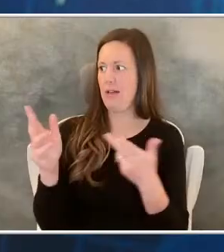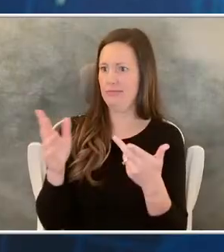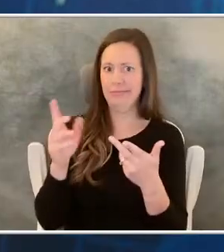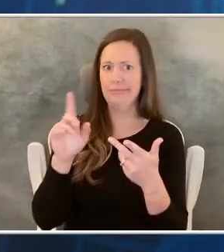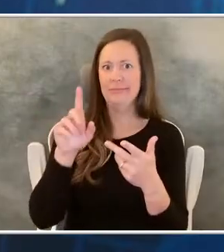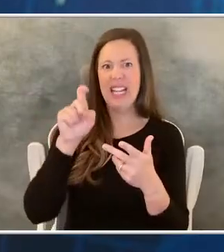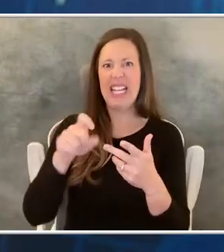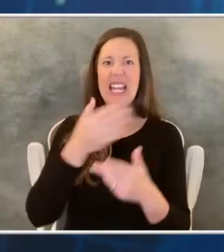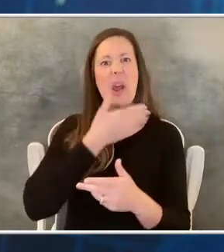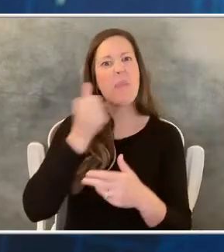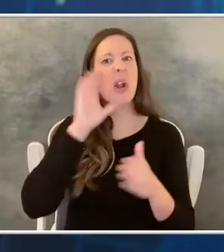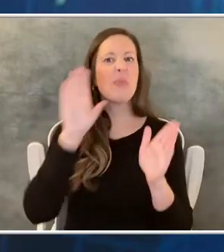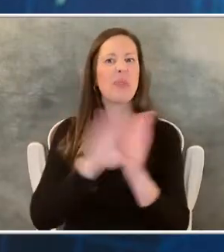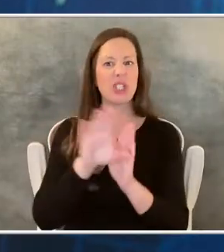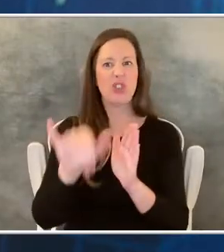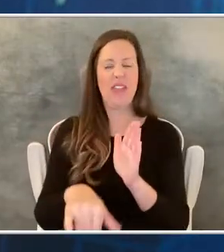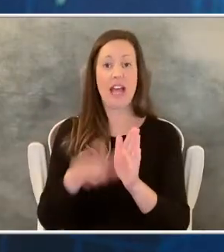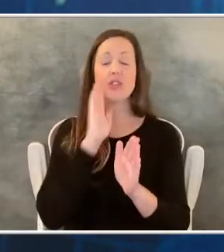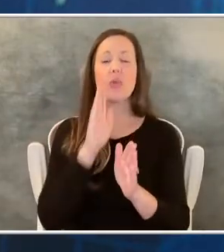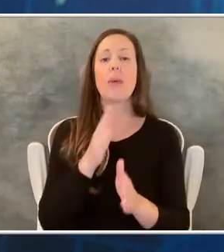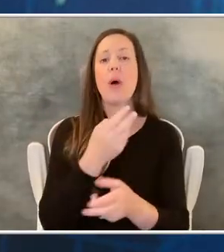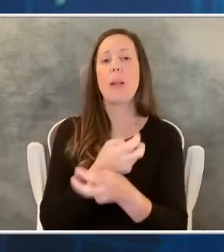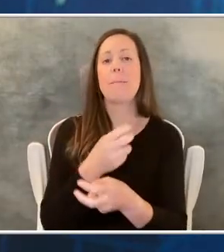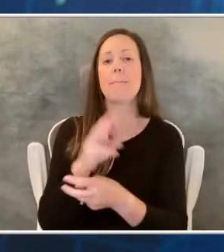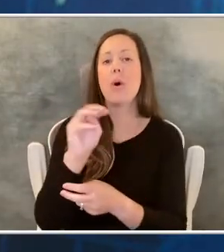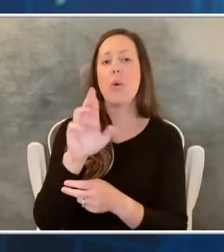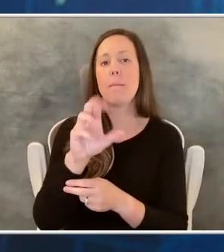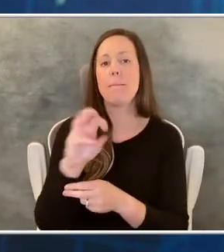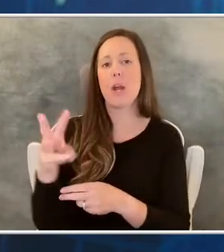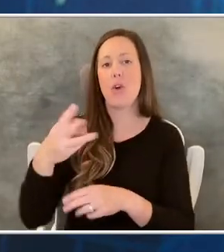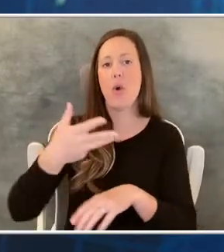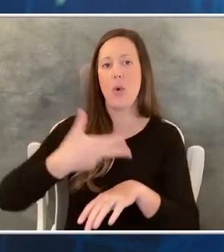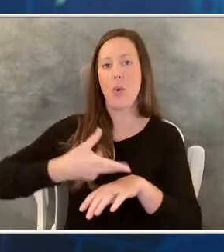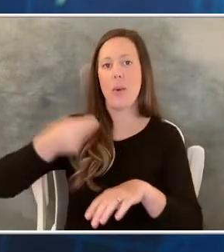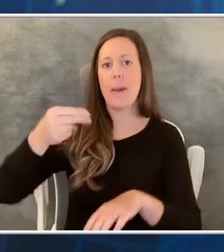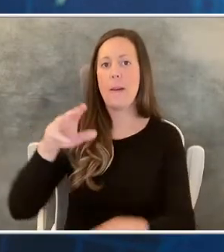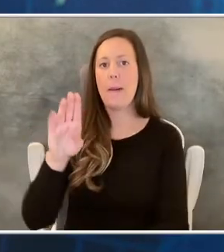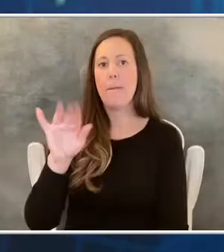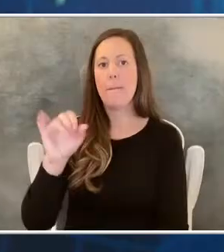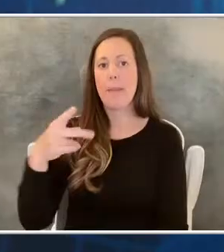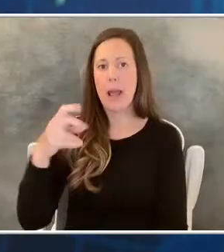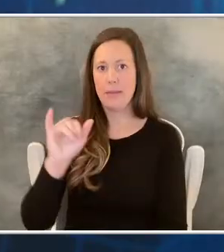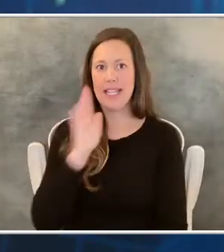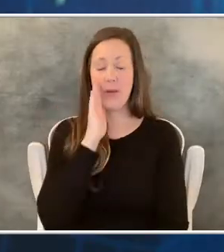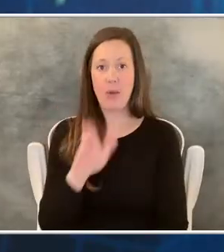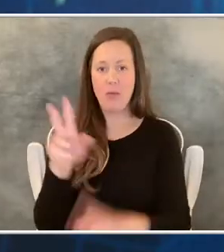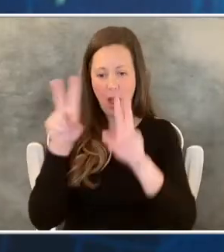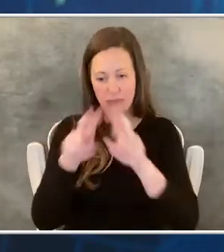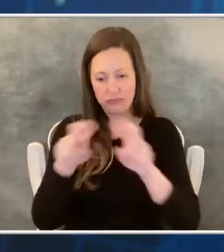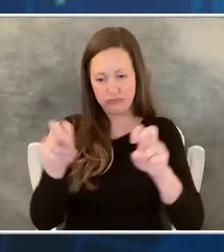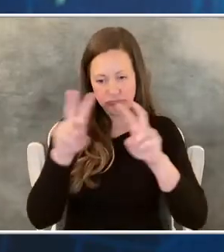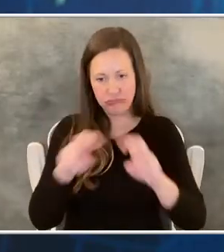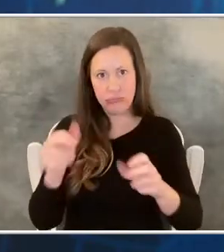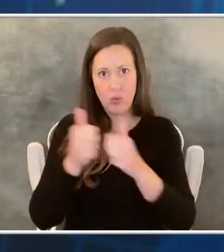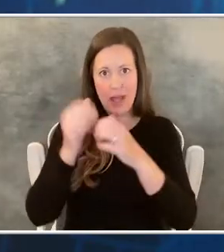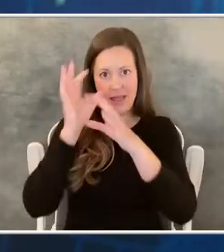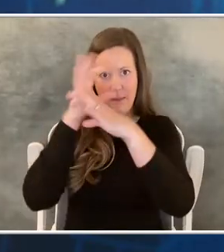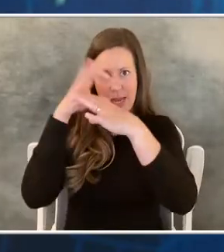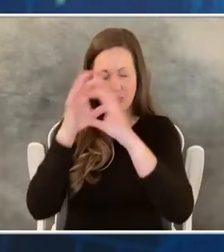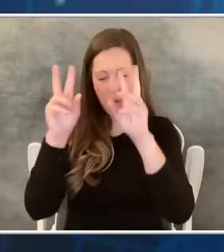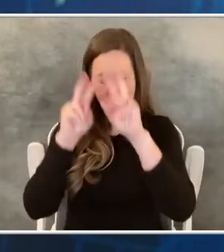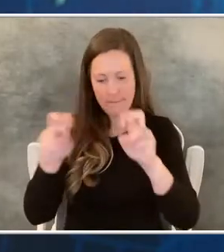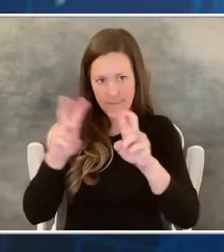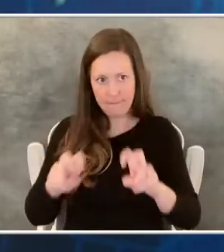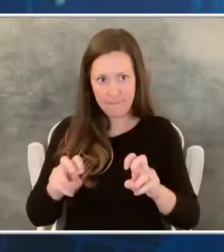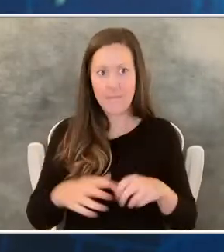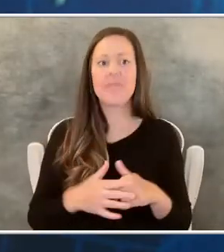and we look at those cancer cells under microscope. And now these days we do a lot of cool genetic